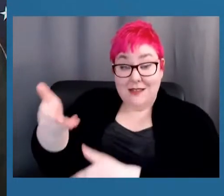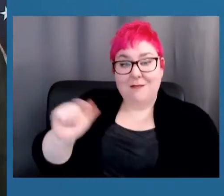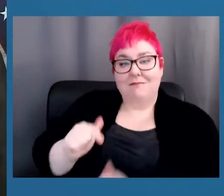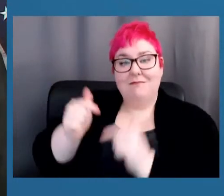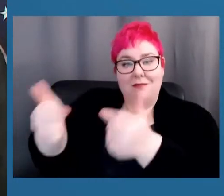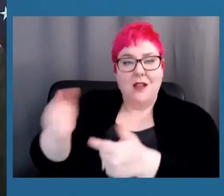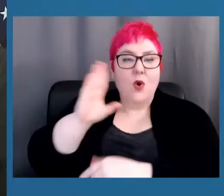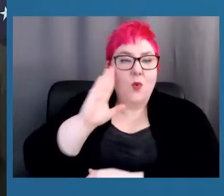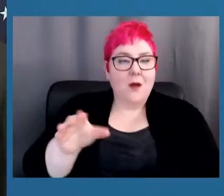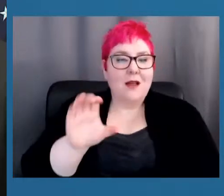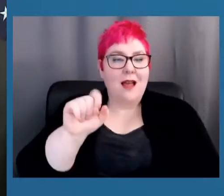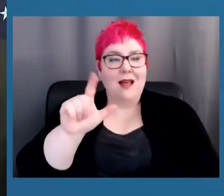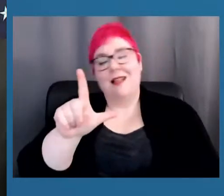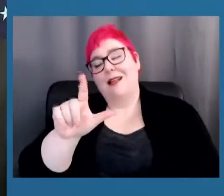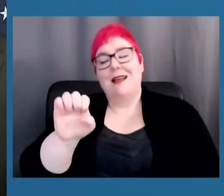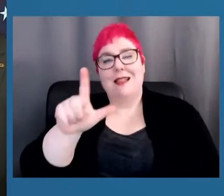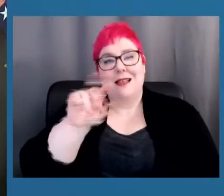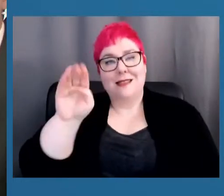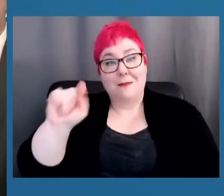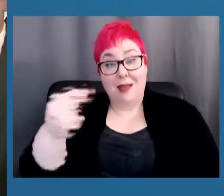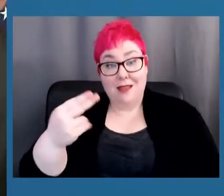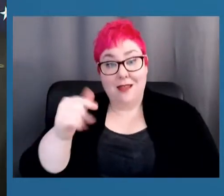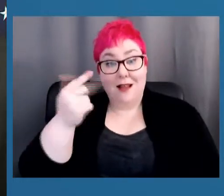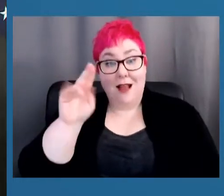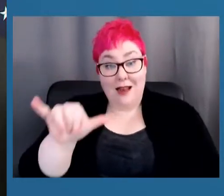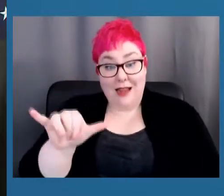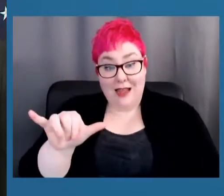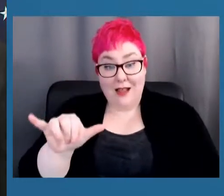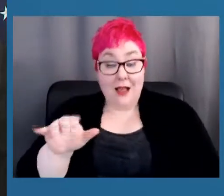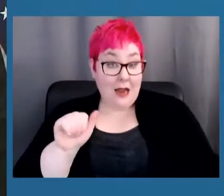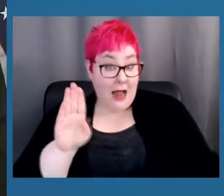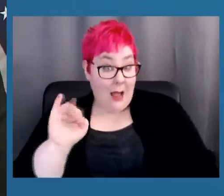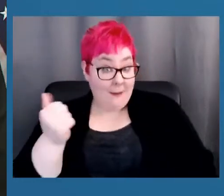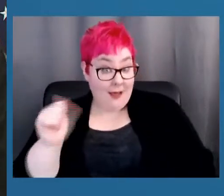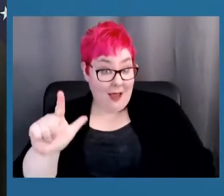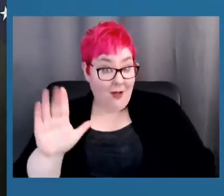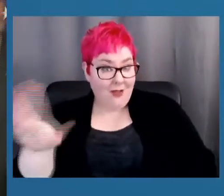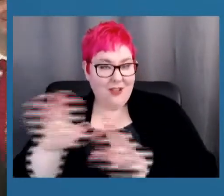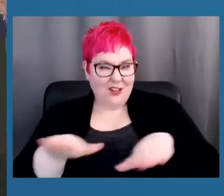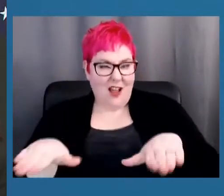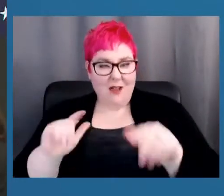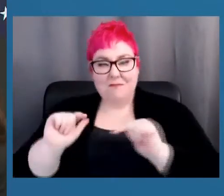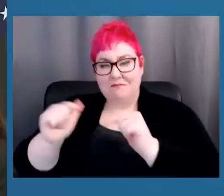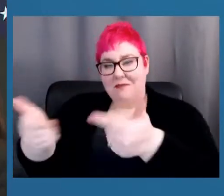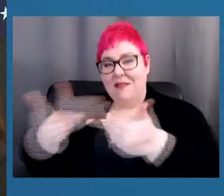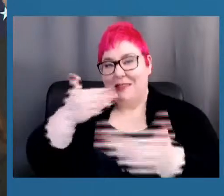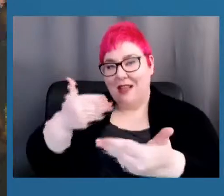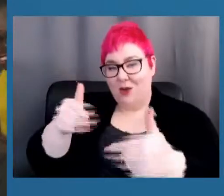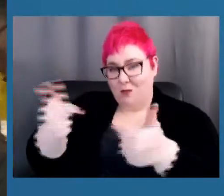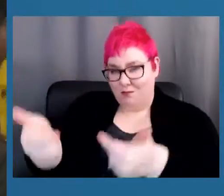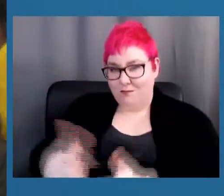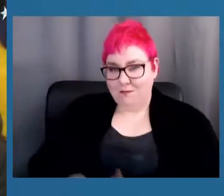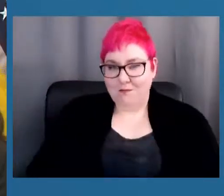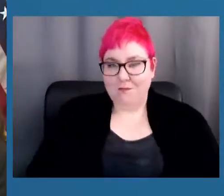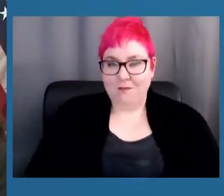Elizabeth Gunny, whose child's name is Abigail, to come speak. Thank you, Elizabeth.